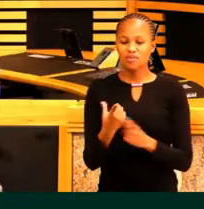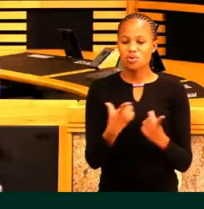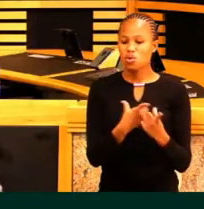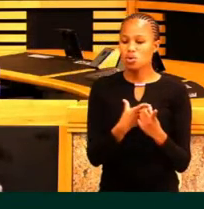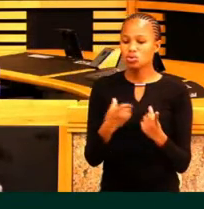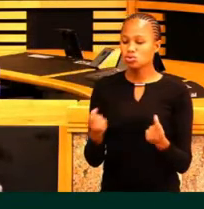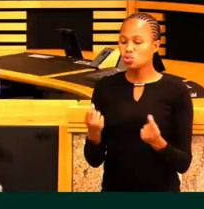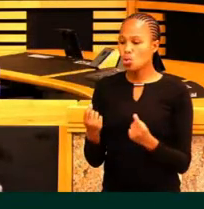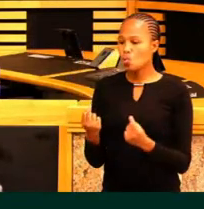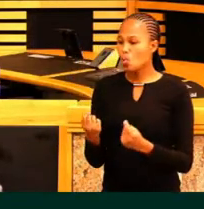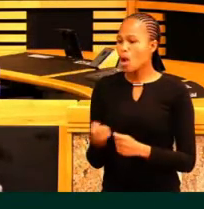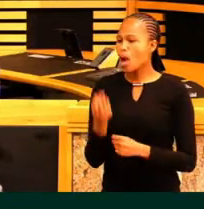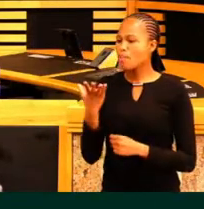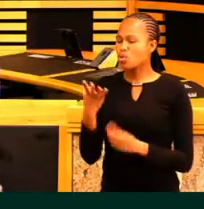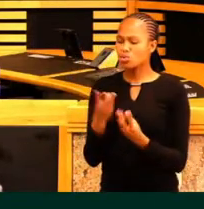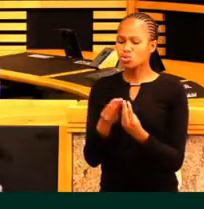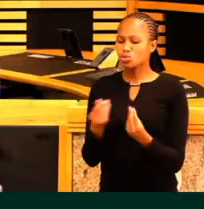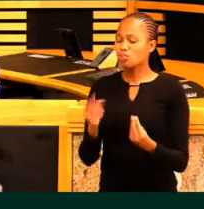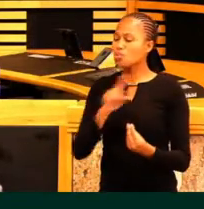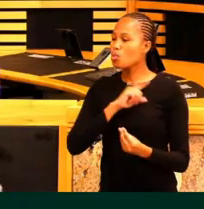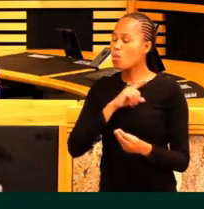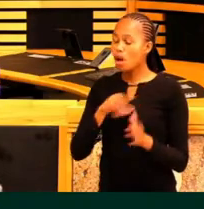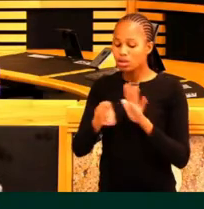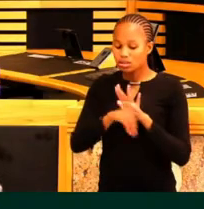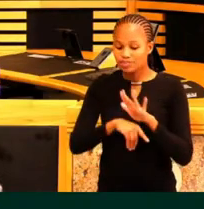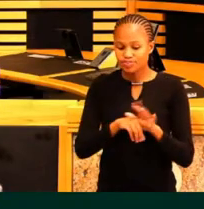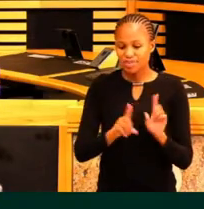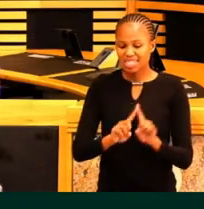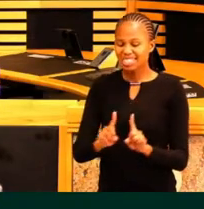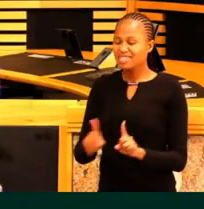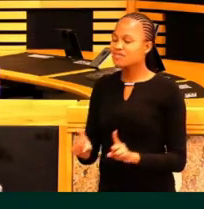approaches Solutions because it regions